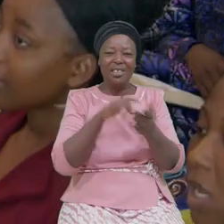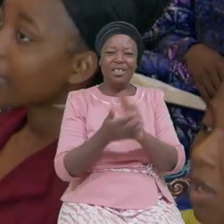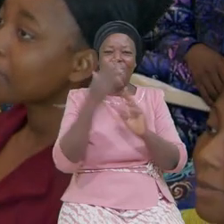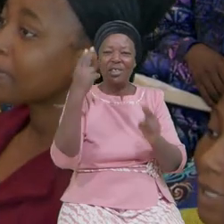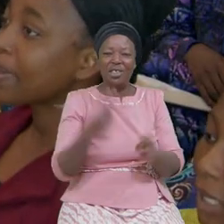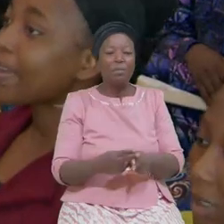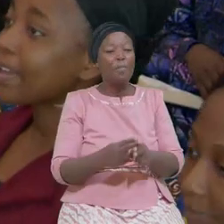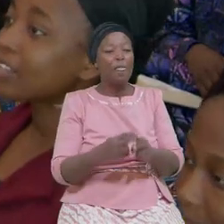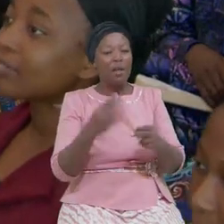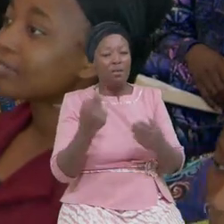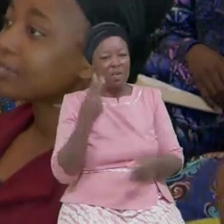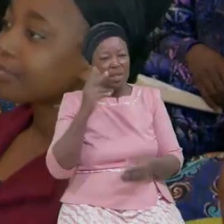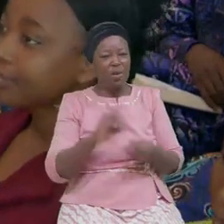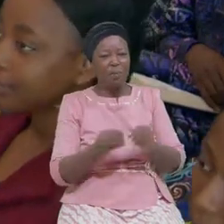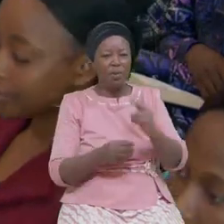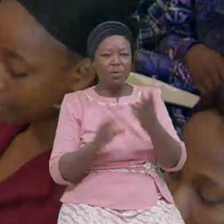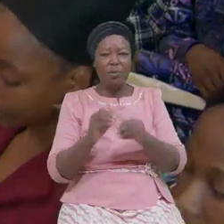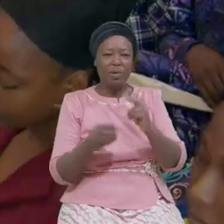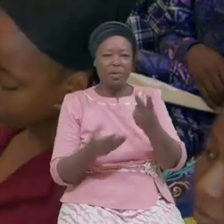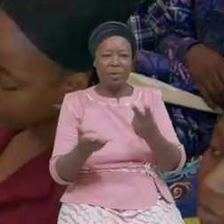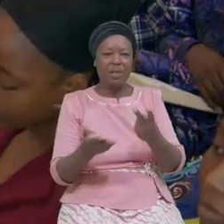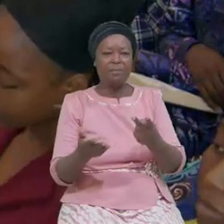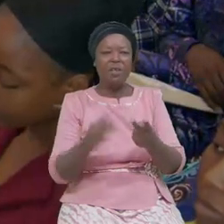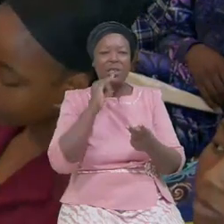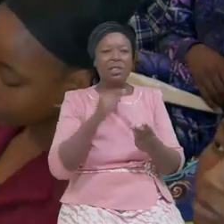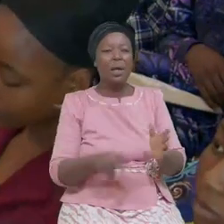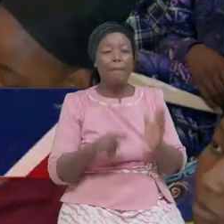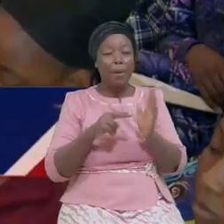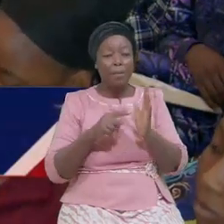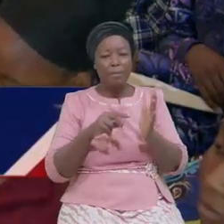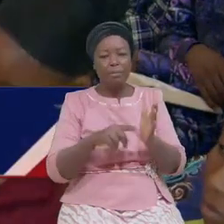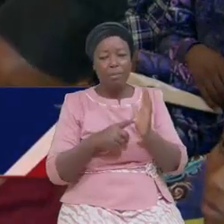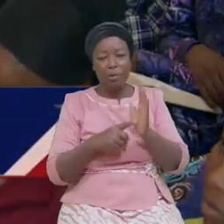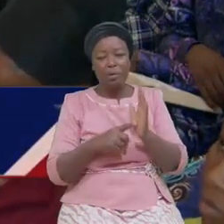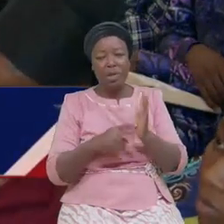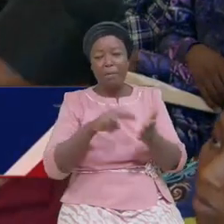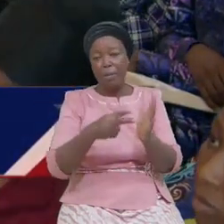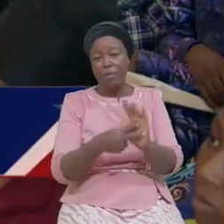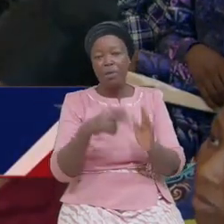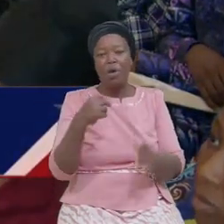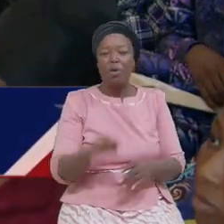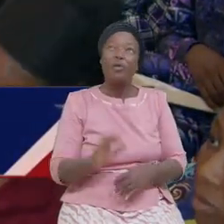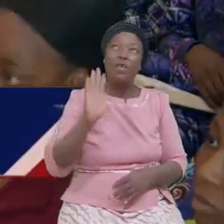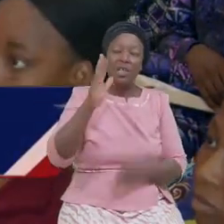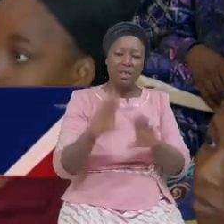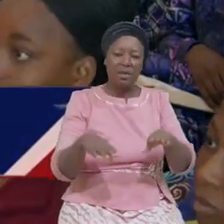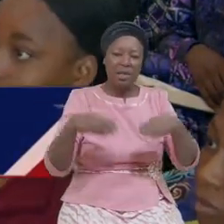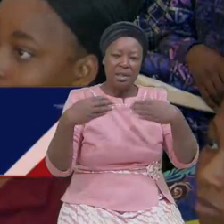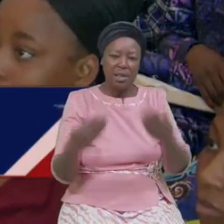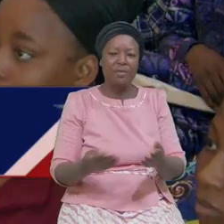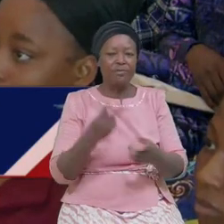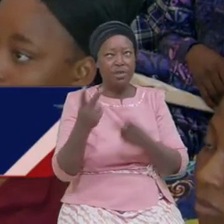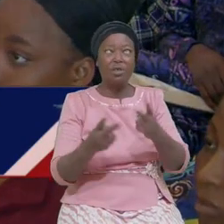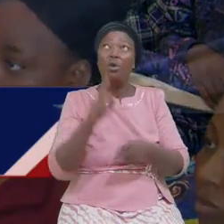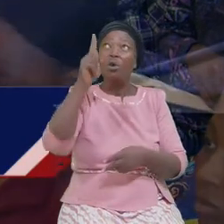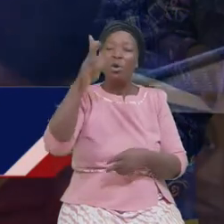name. Look at number two here. Number two here is the purpose of his granted visitation. He grants us